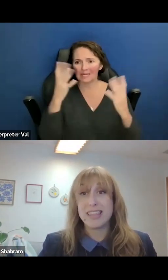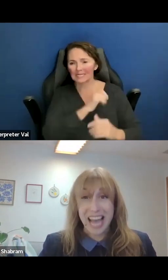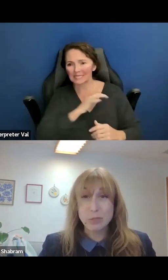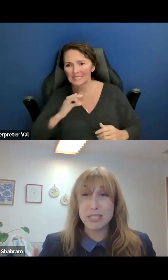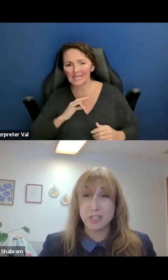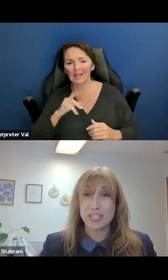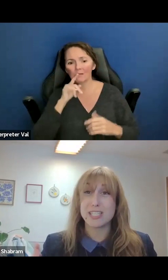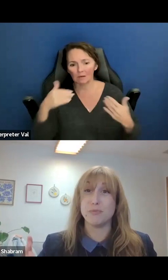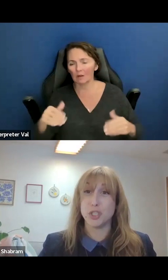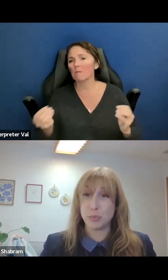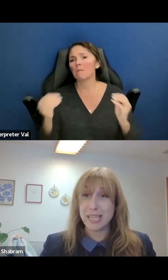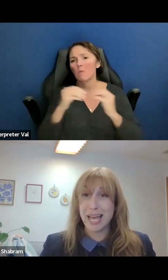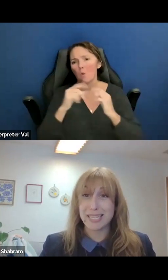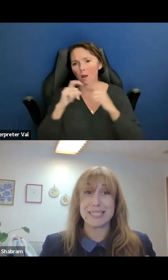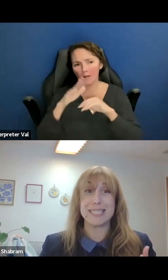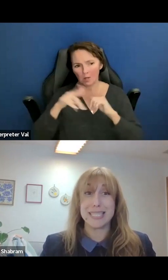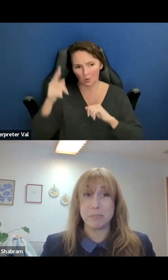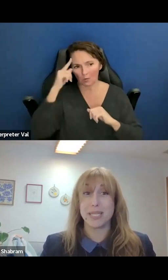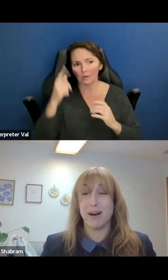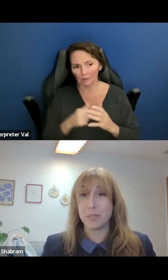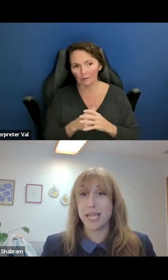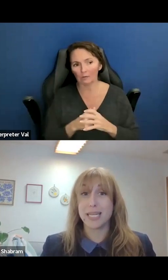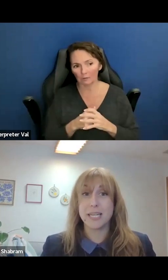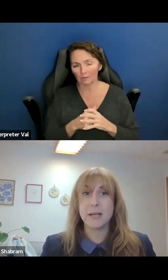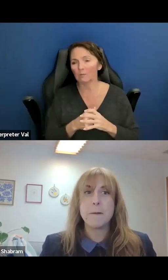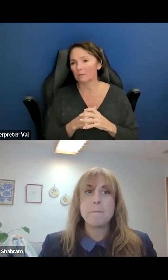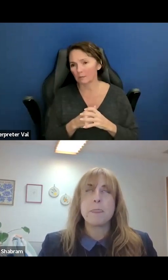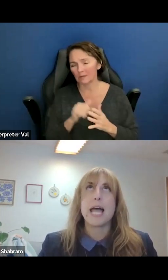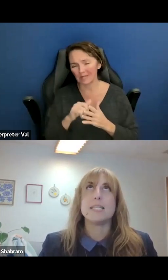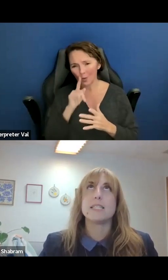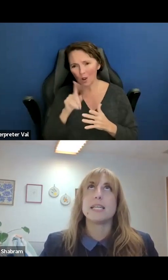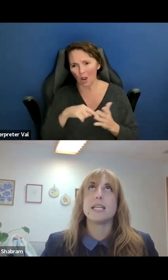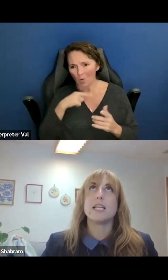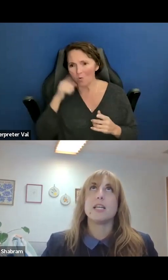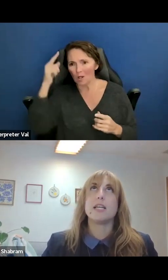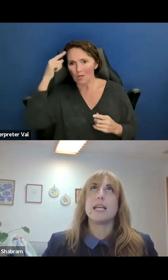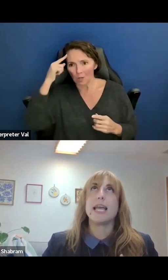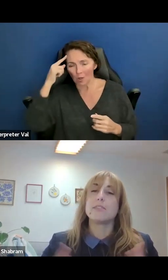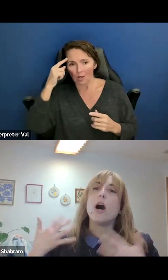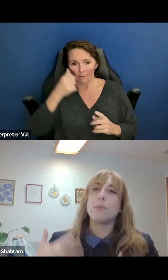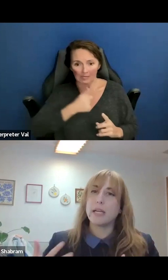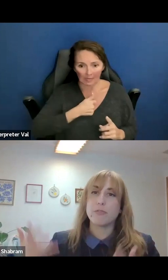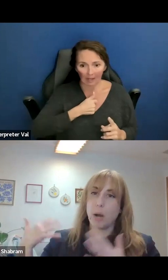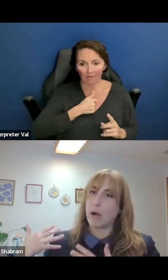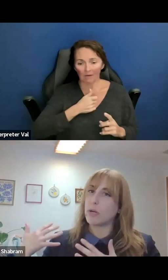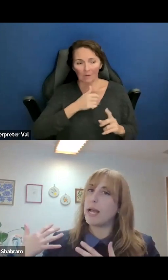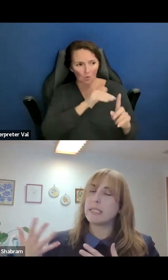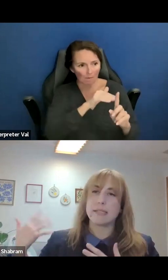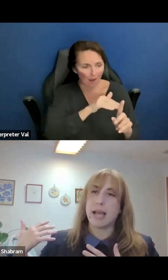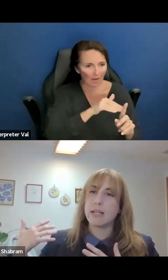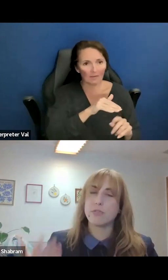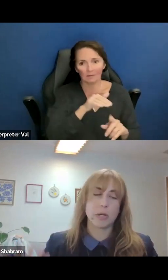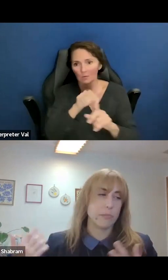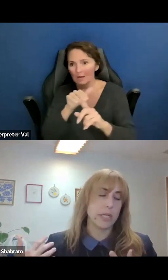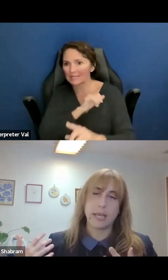simple. The actual logistics of doing that is deeply complicated. And it is complicated from our end